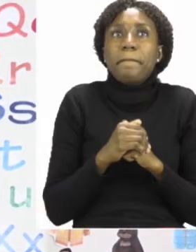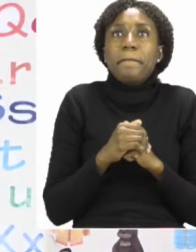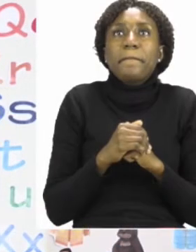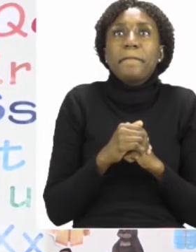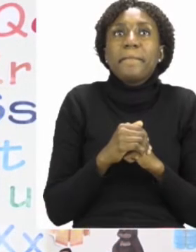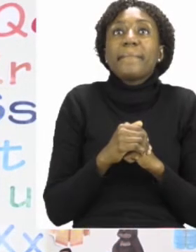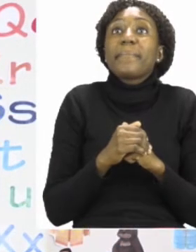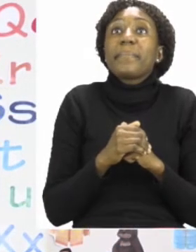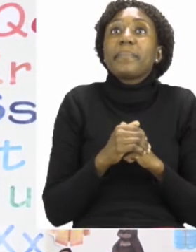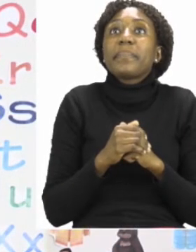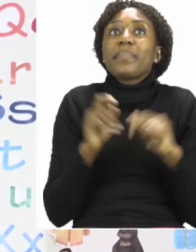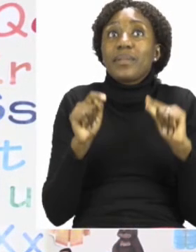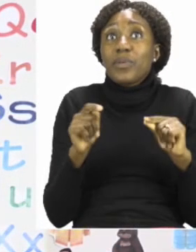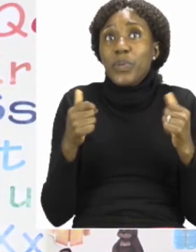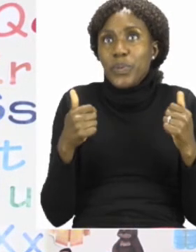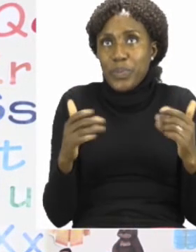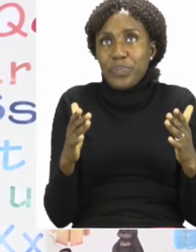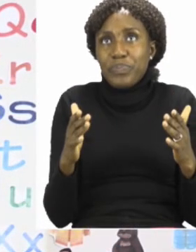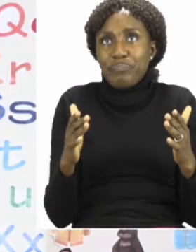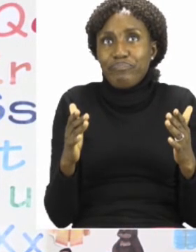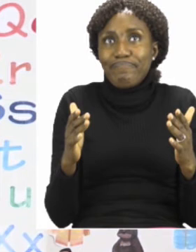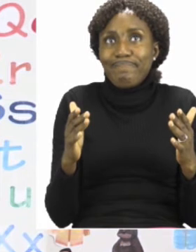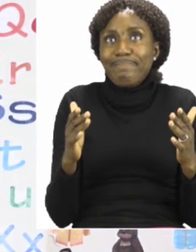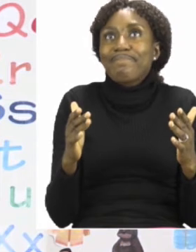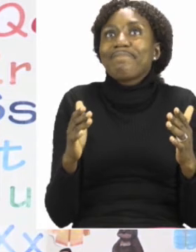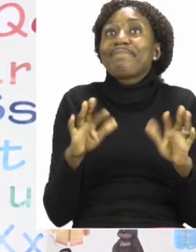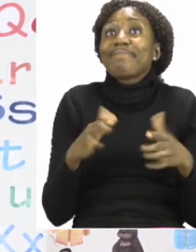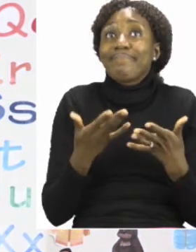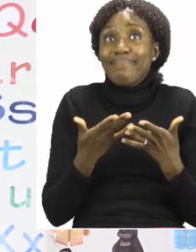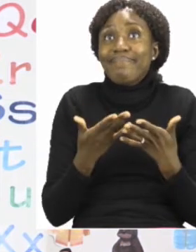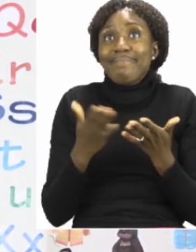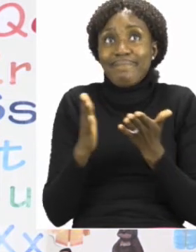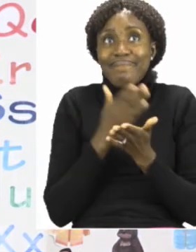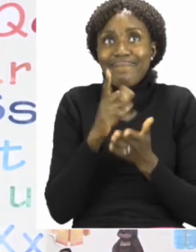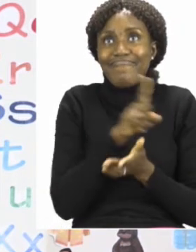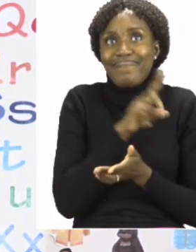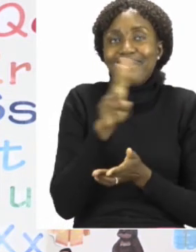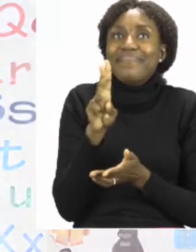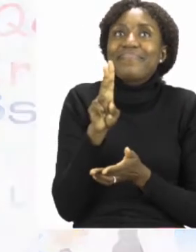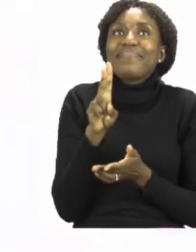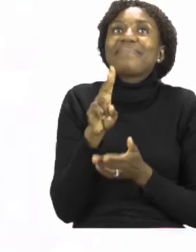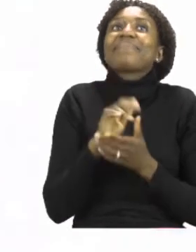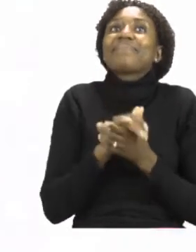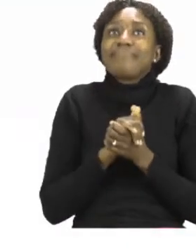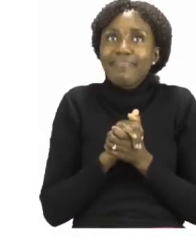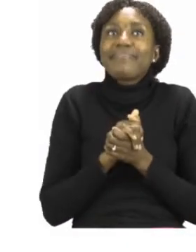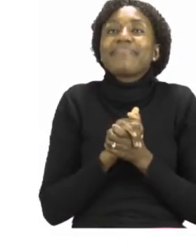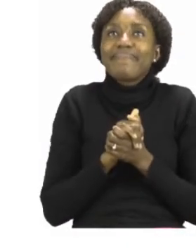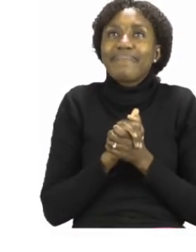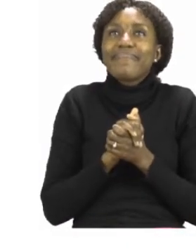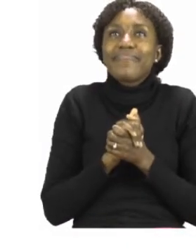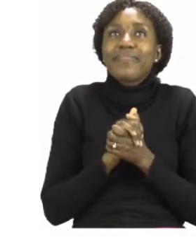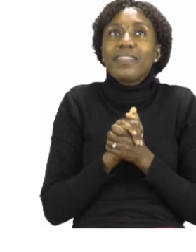Boys and girls, let us begin our lesson by going to page 12. On page 12, we